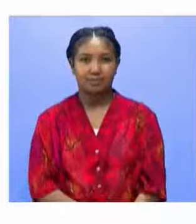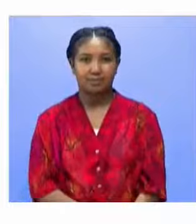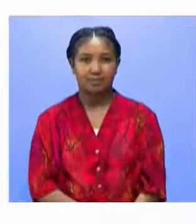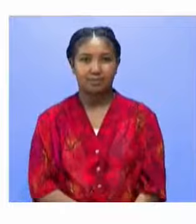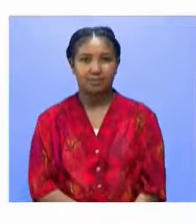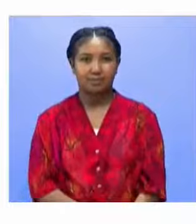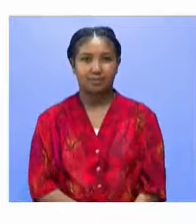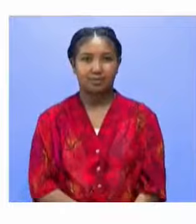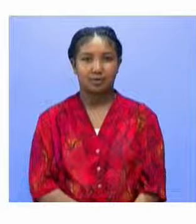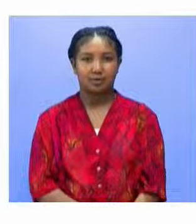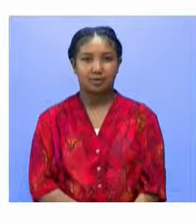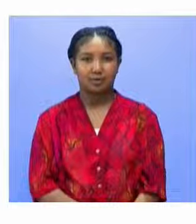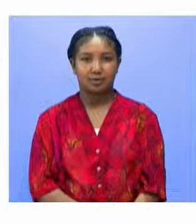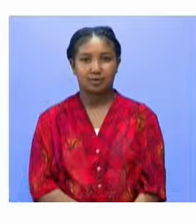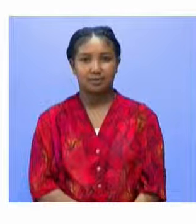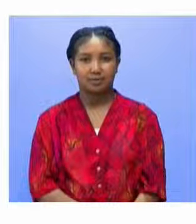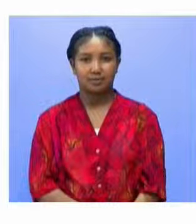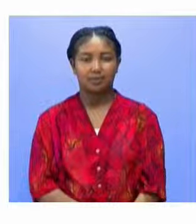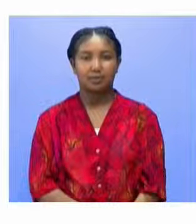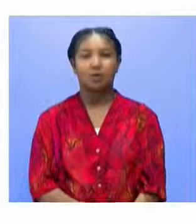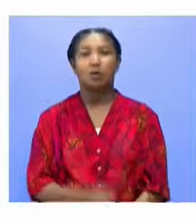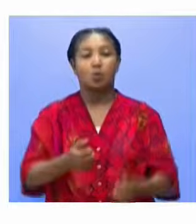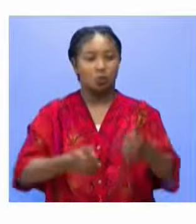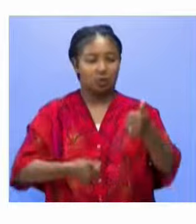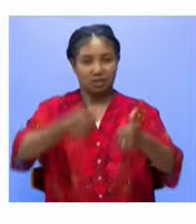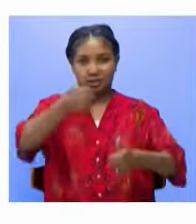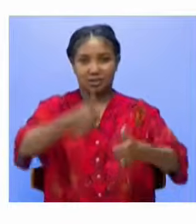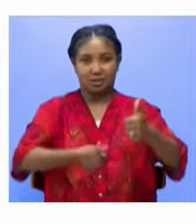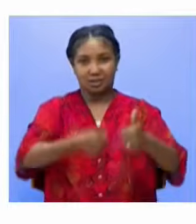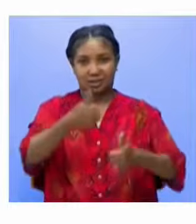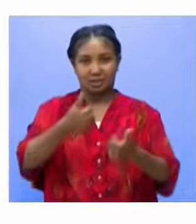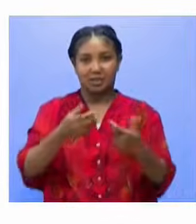What about which?